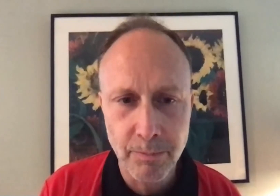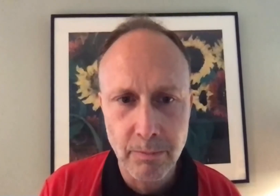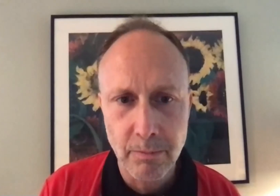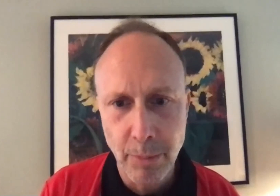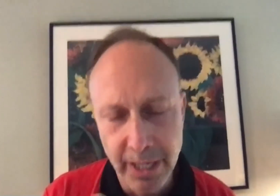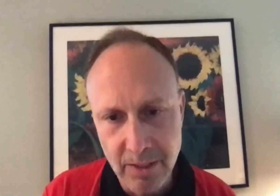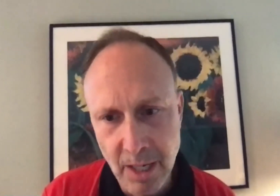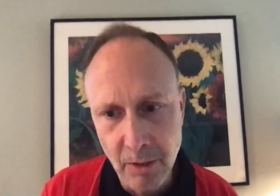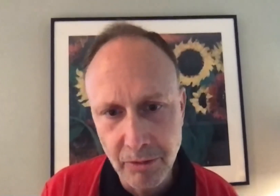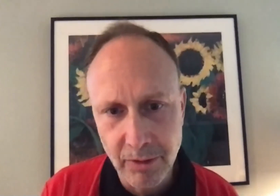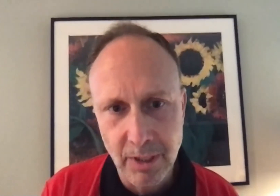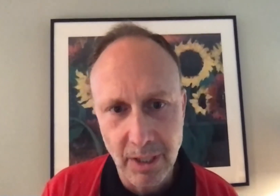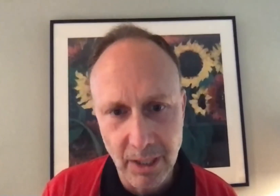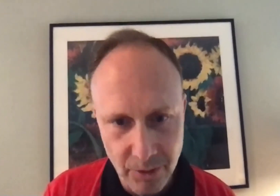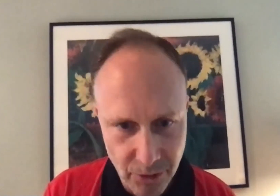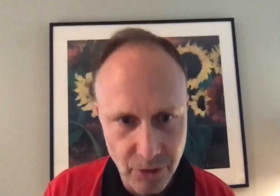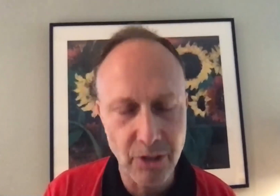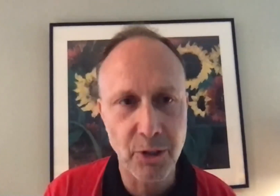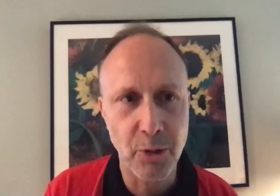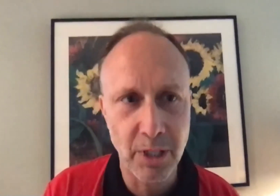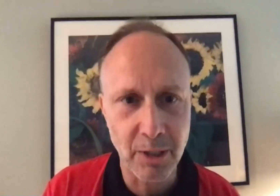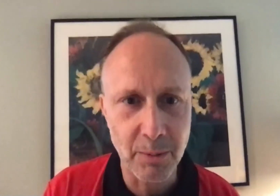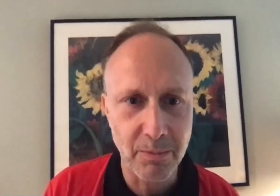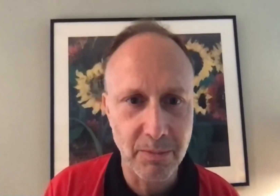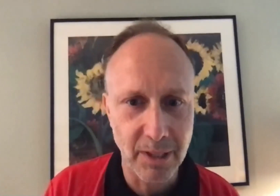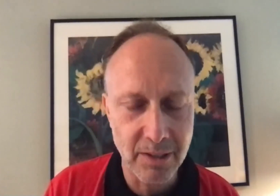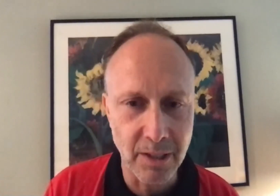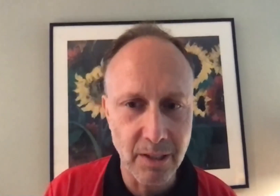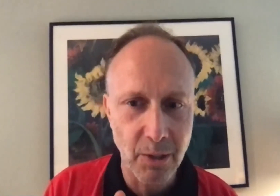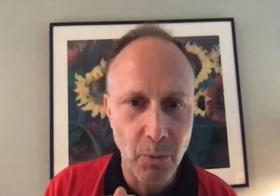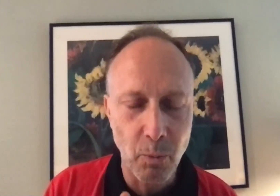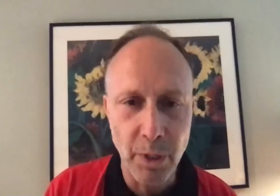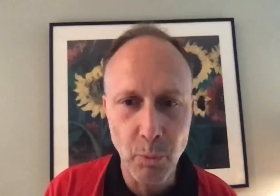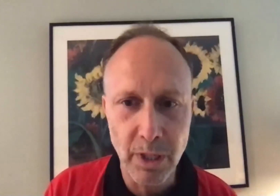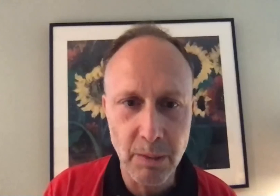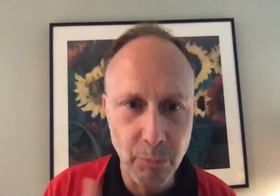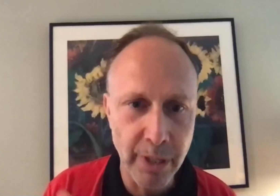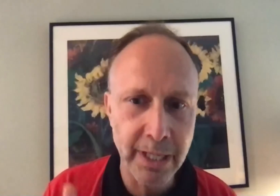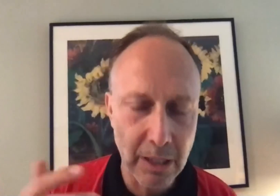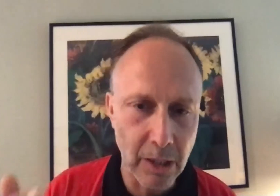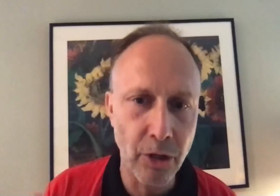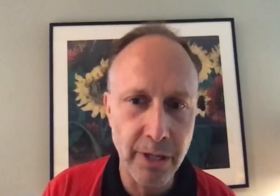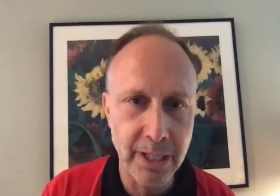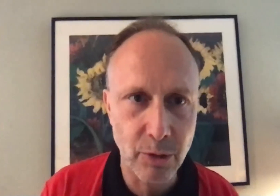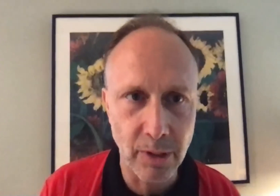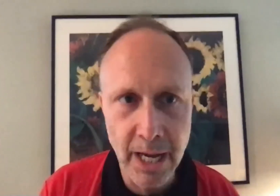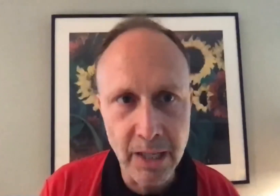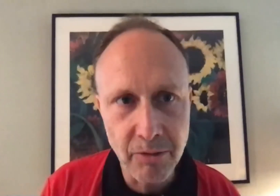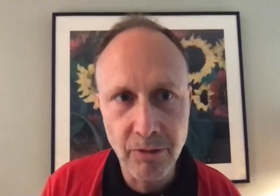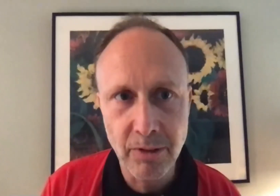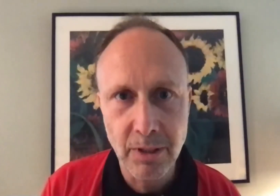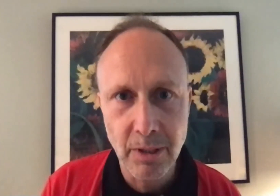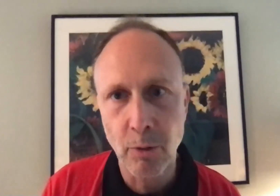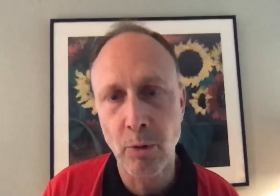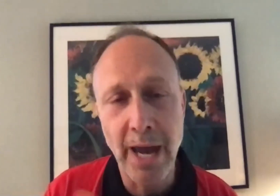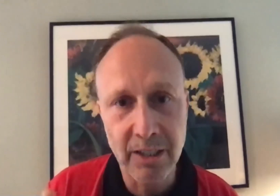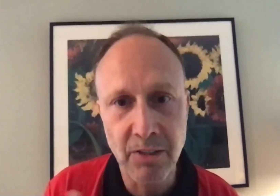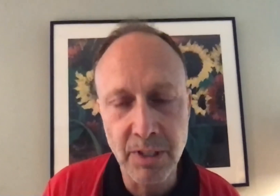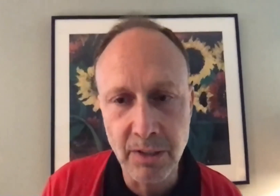this call. Director Haga, when he comes back, Dr Kimoto, I really loved what you